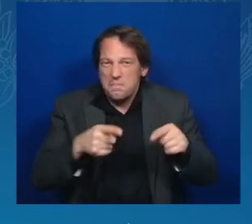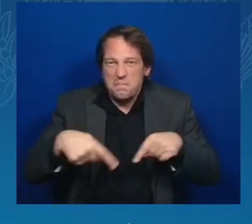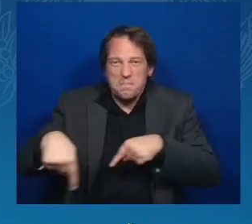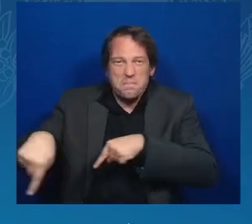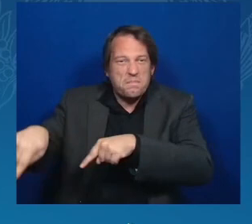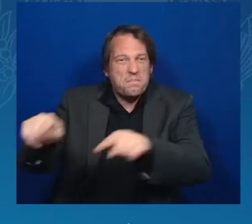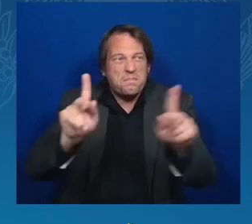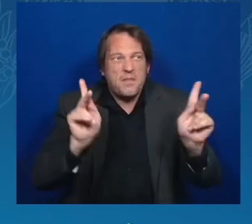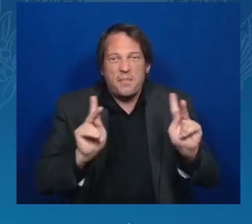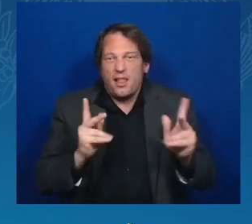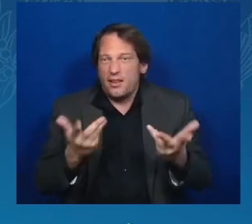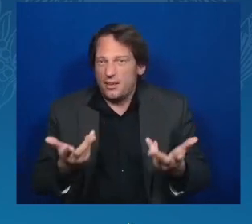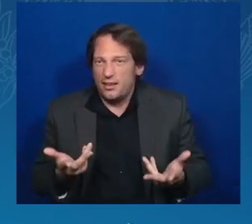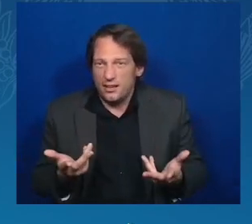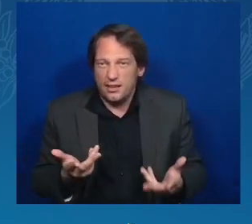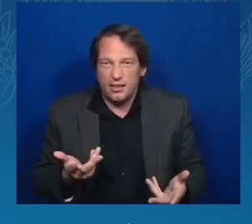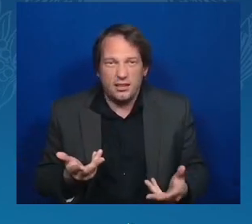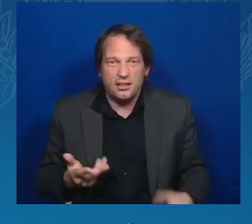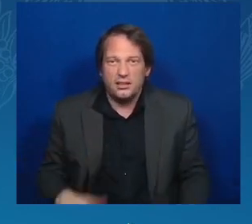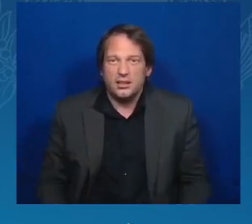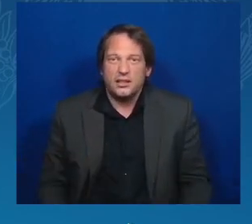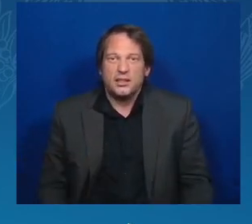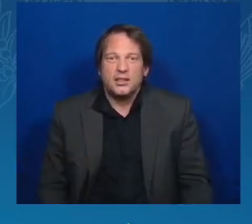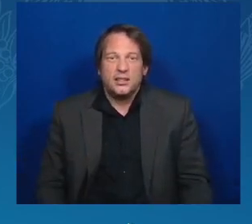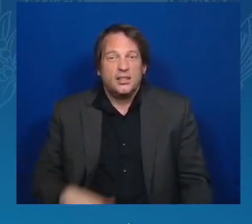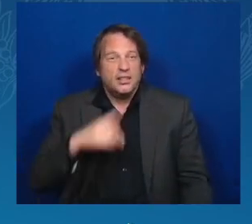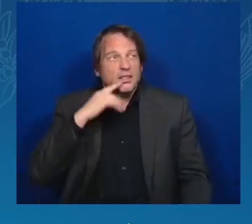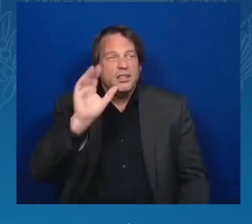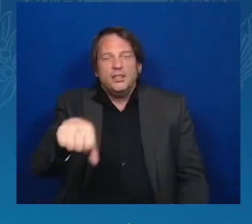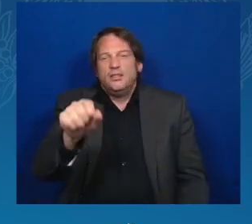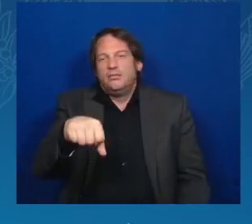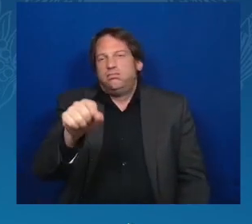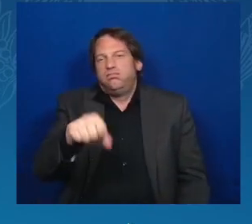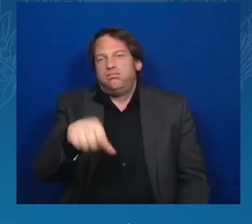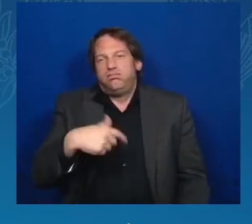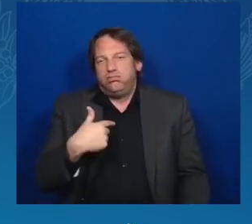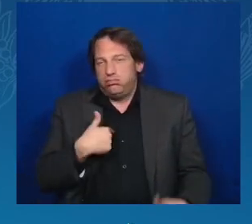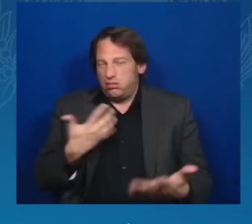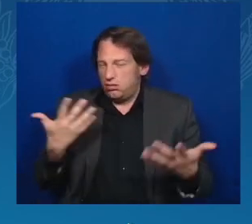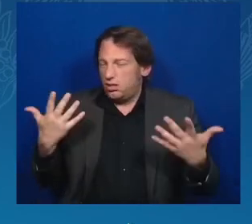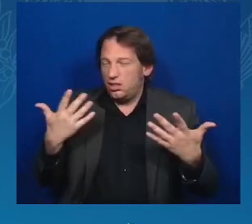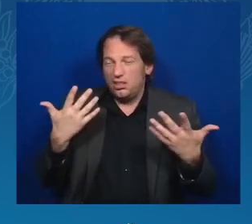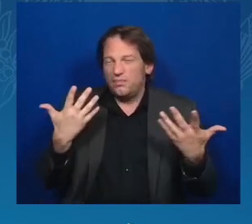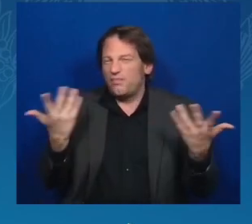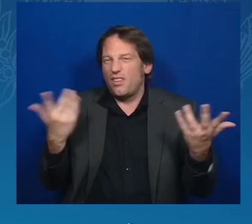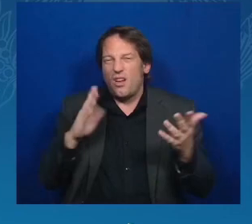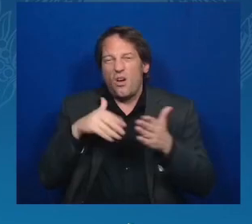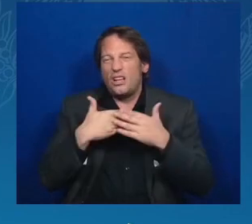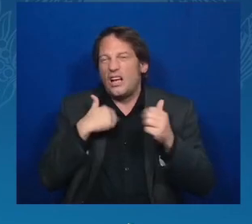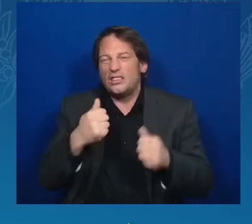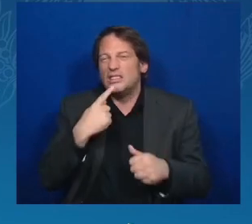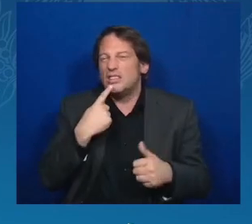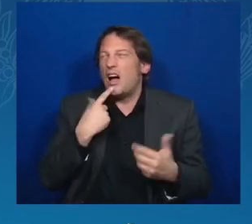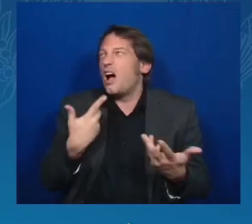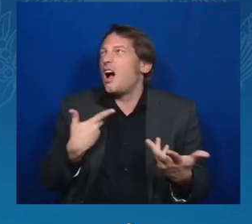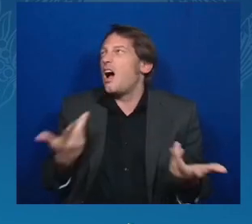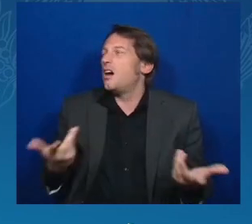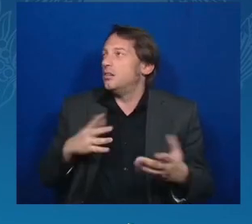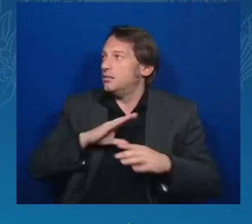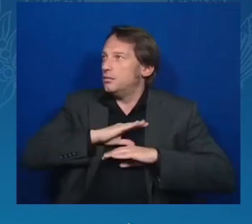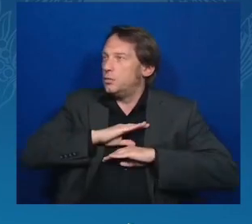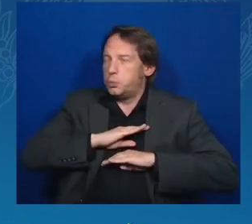huge relief is all I can describe it as. It was a burden that I thought that I would just carry with me